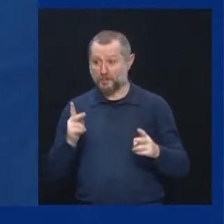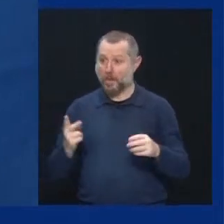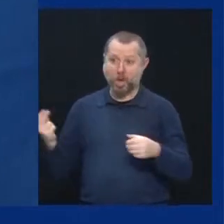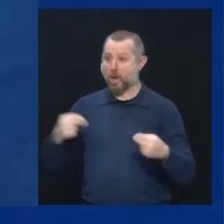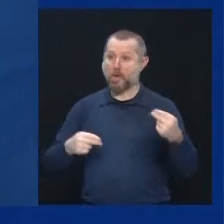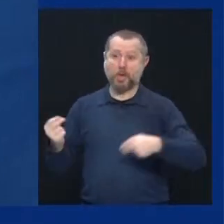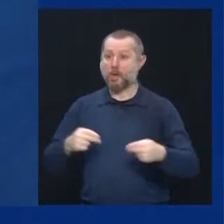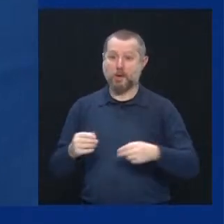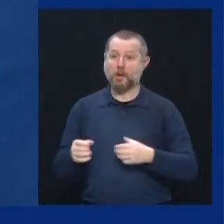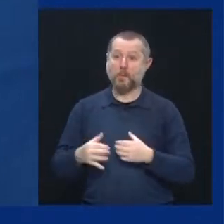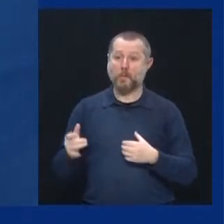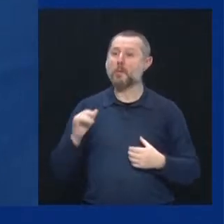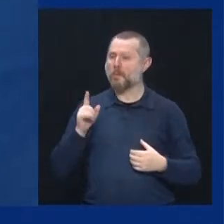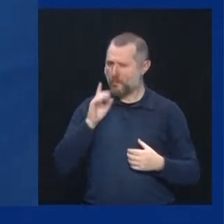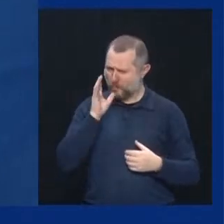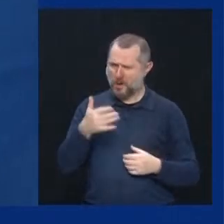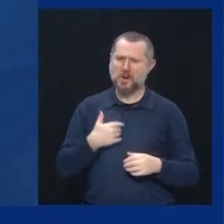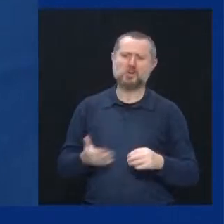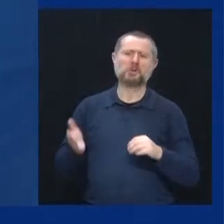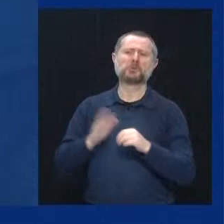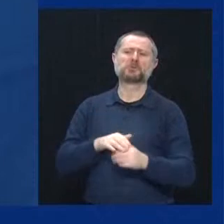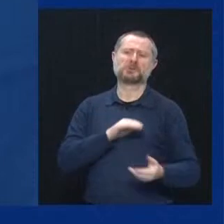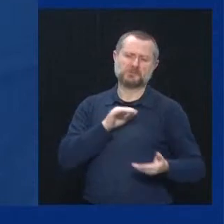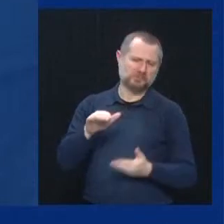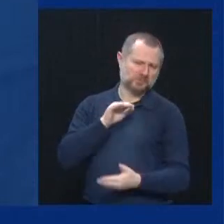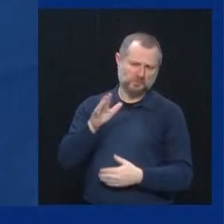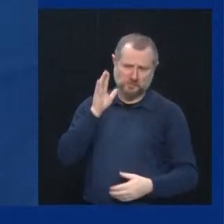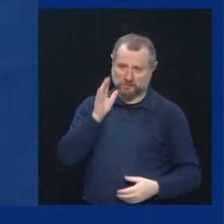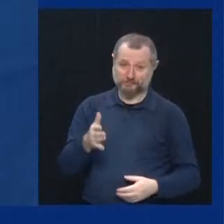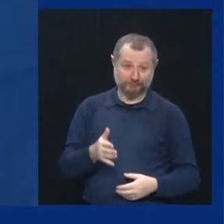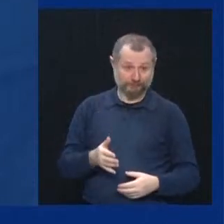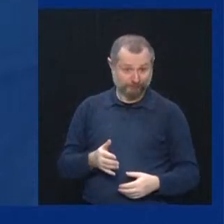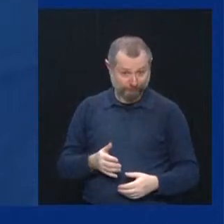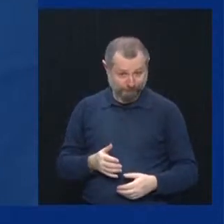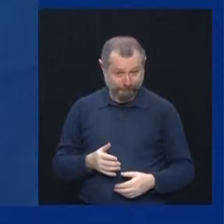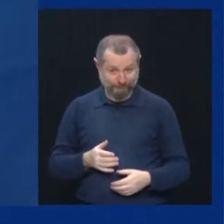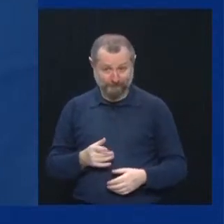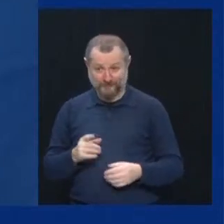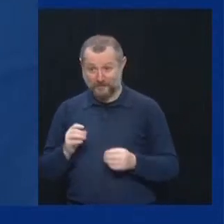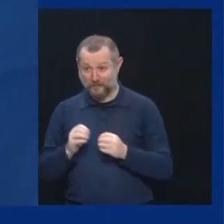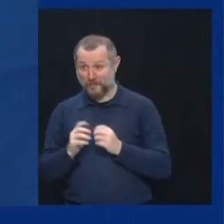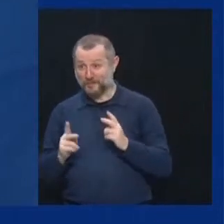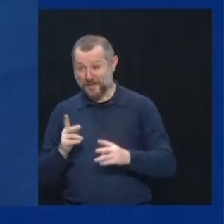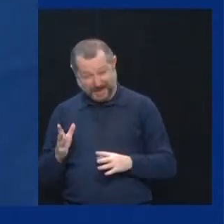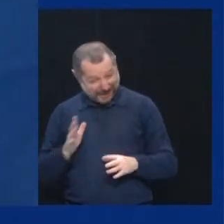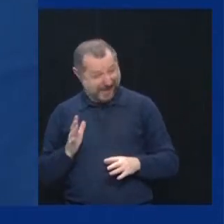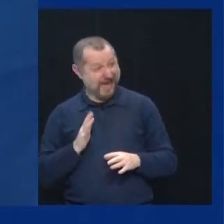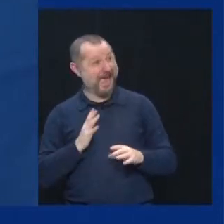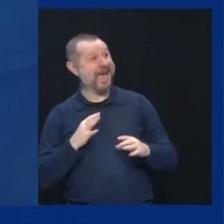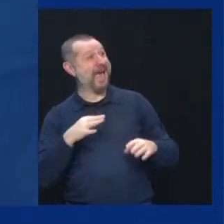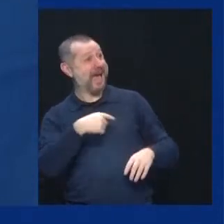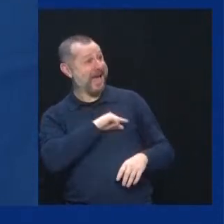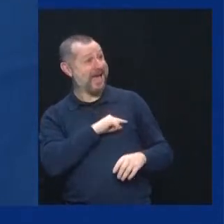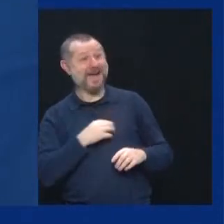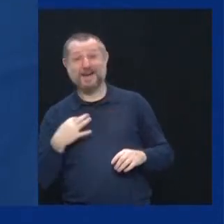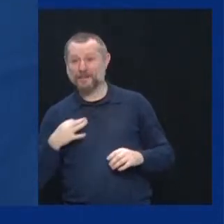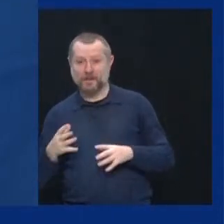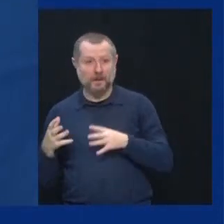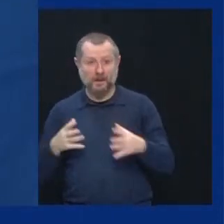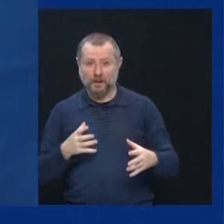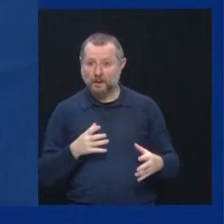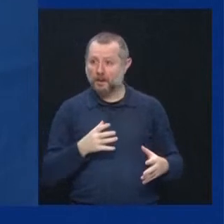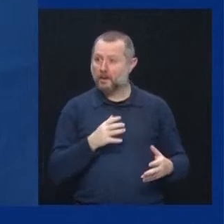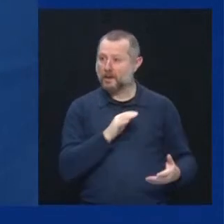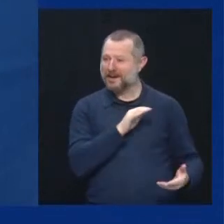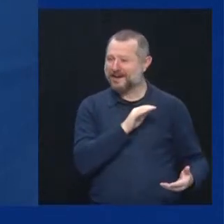don't worry, I'm going to increase the supply to meet that wide aperture. What